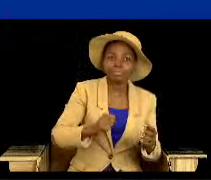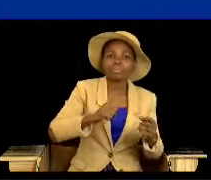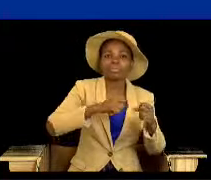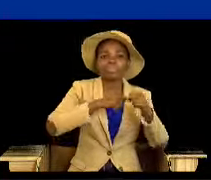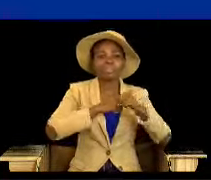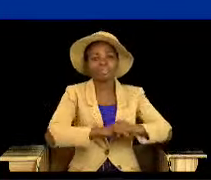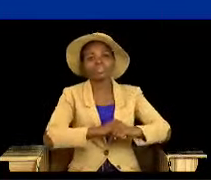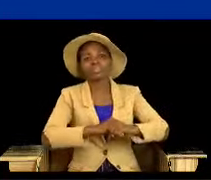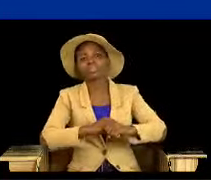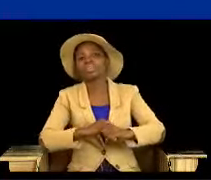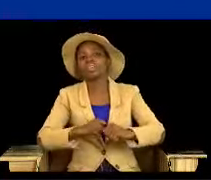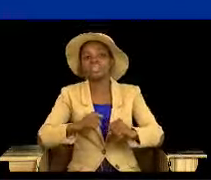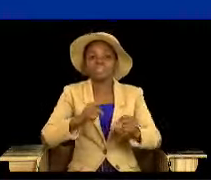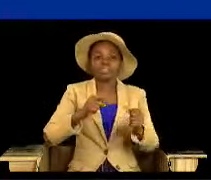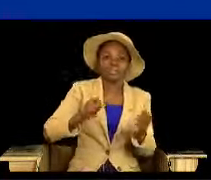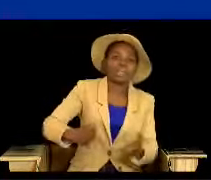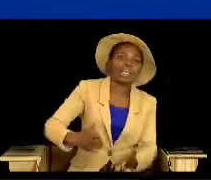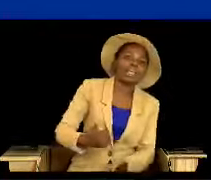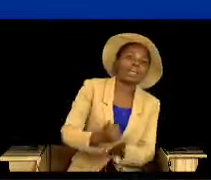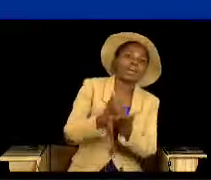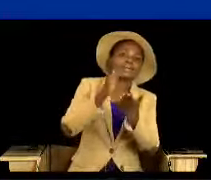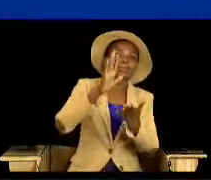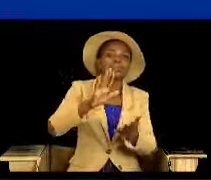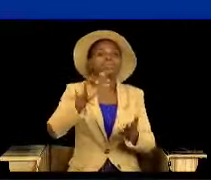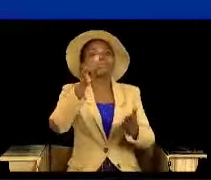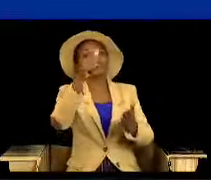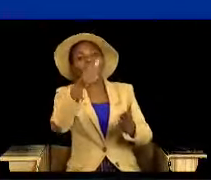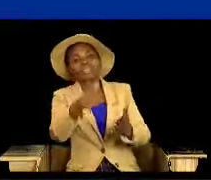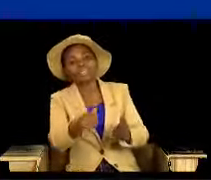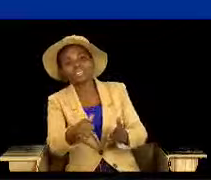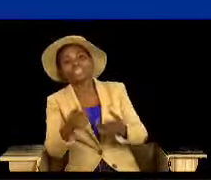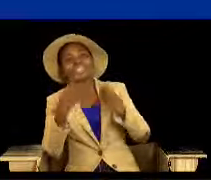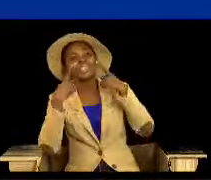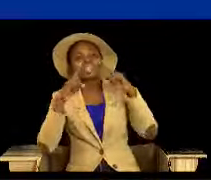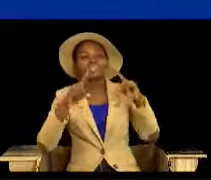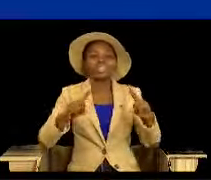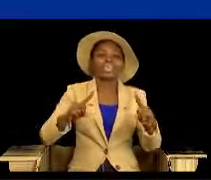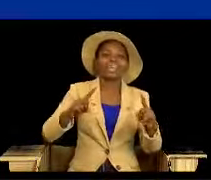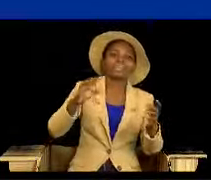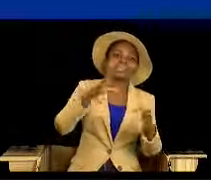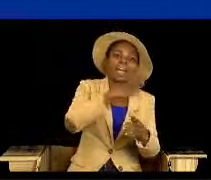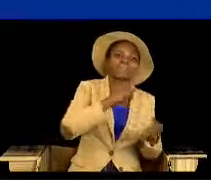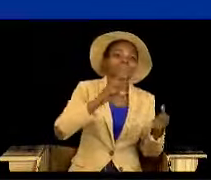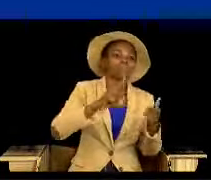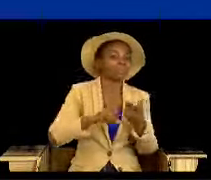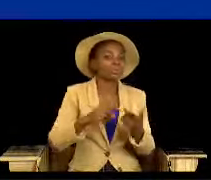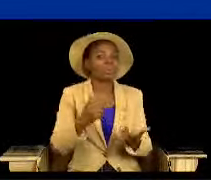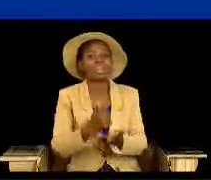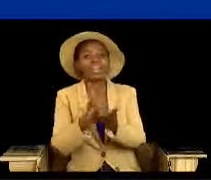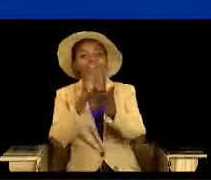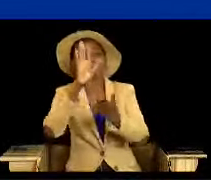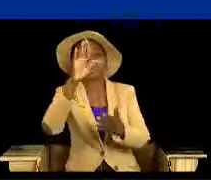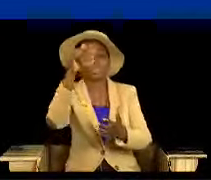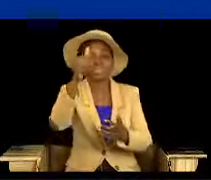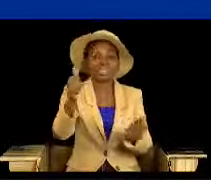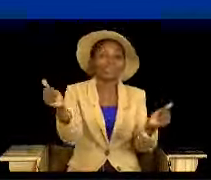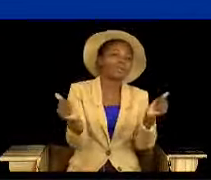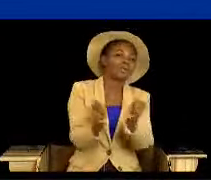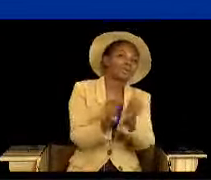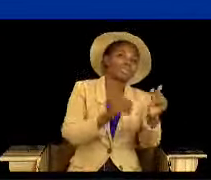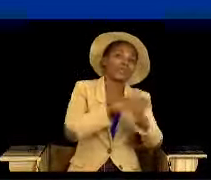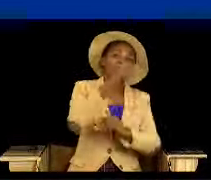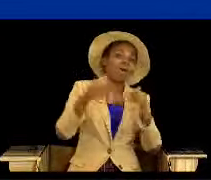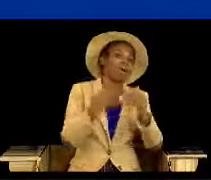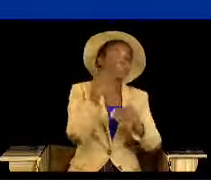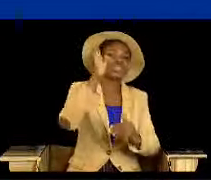the to battle All Pro but have yourselves with all